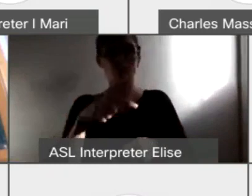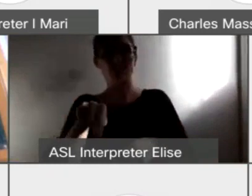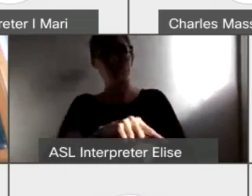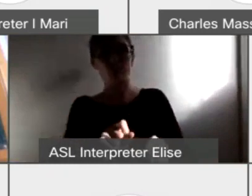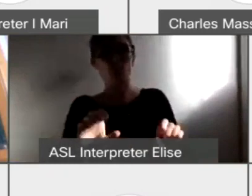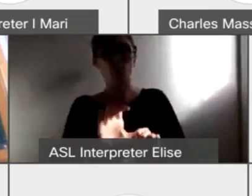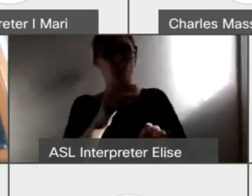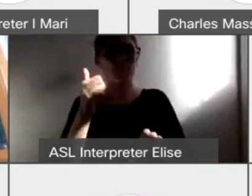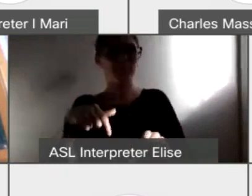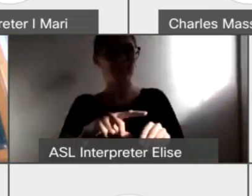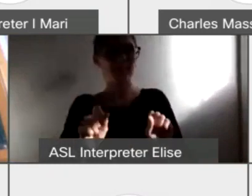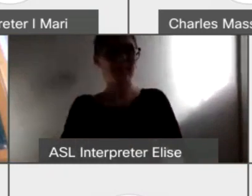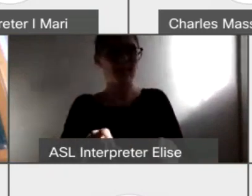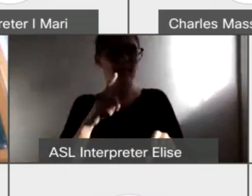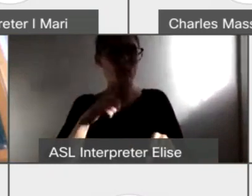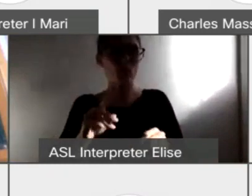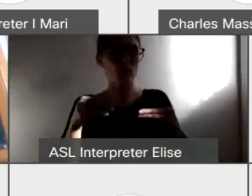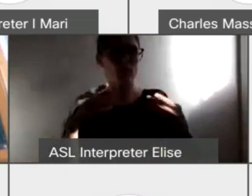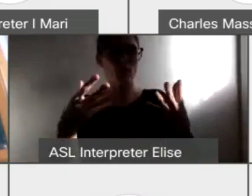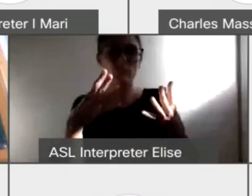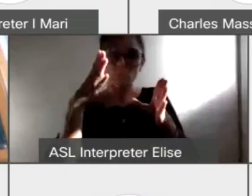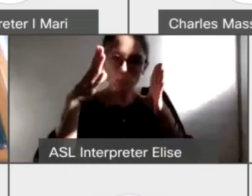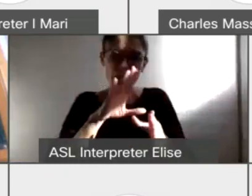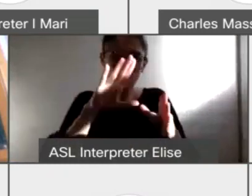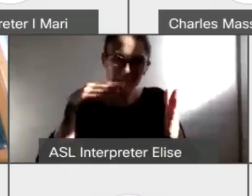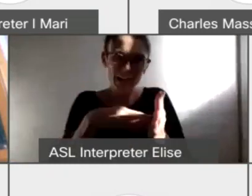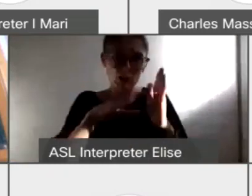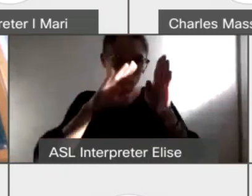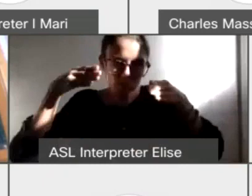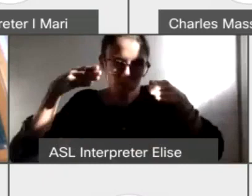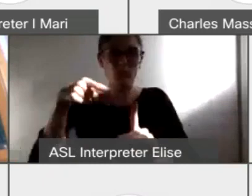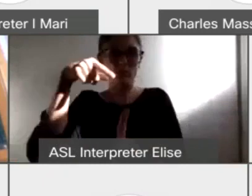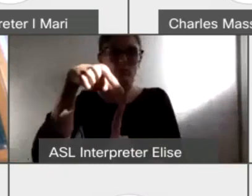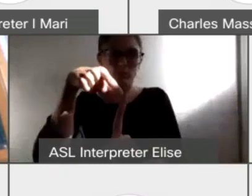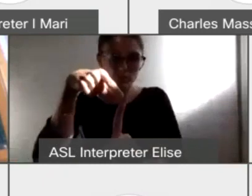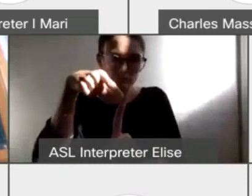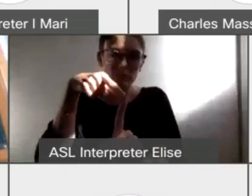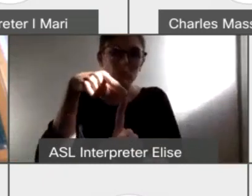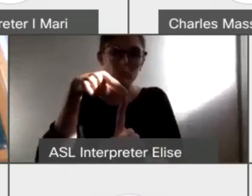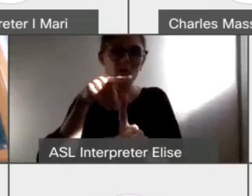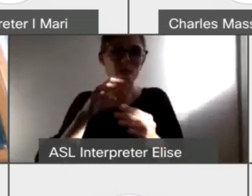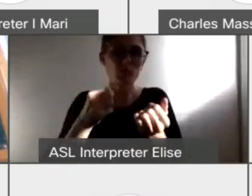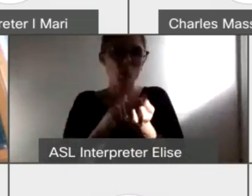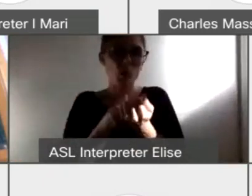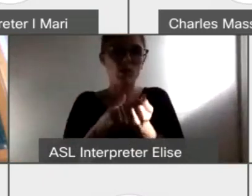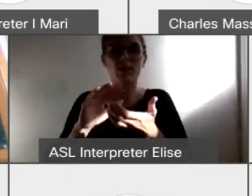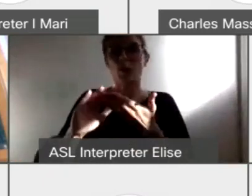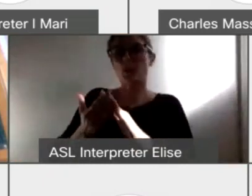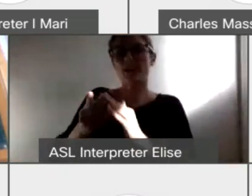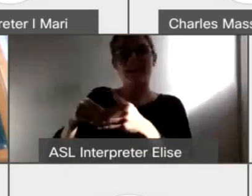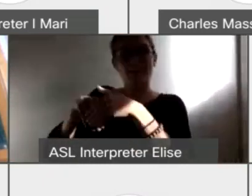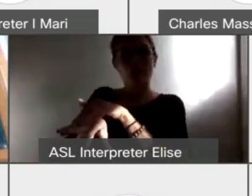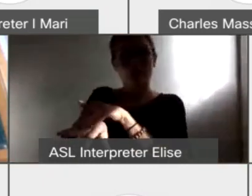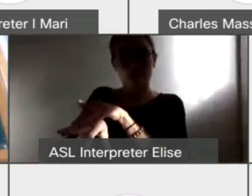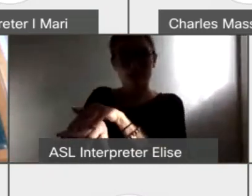can to provide, really person-centered supports, community integrated supports, and supports that allow